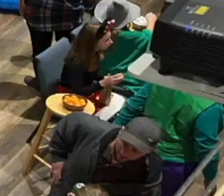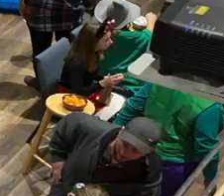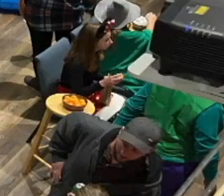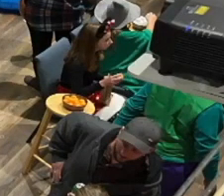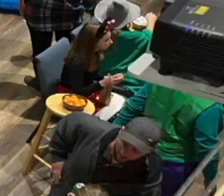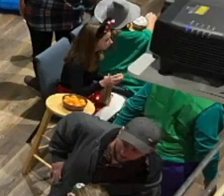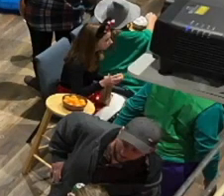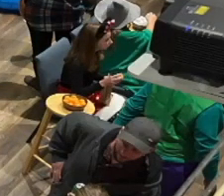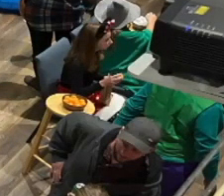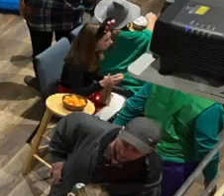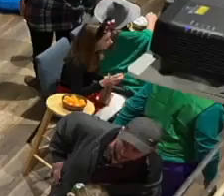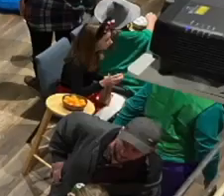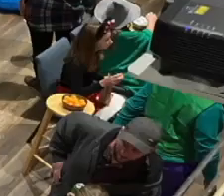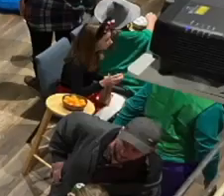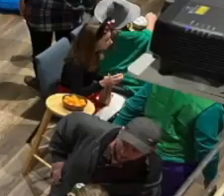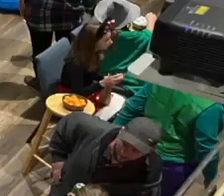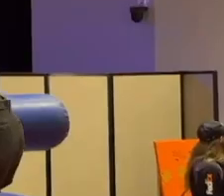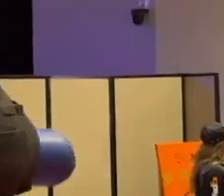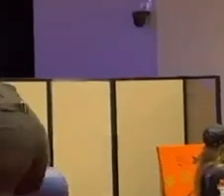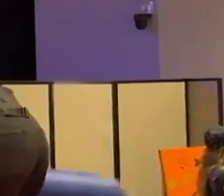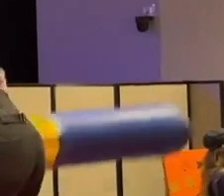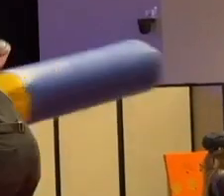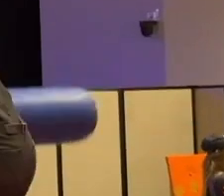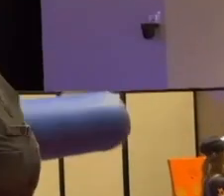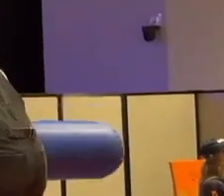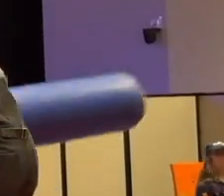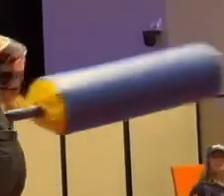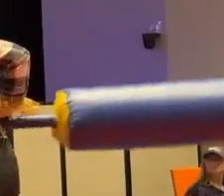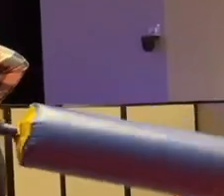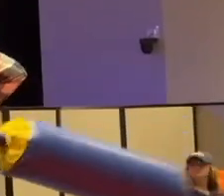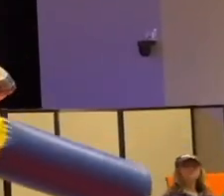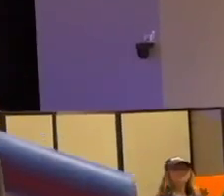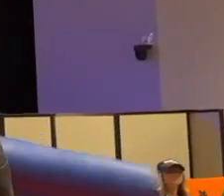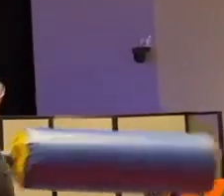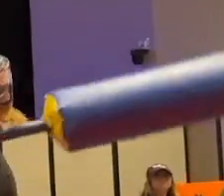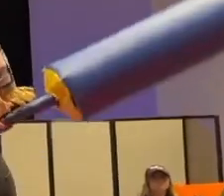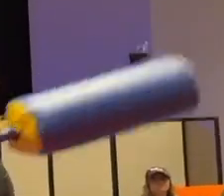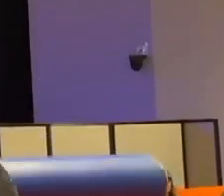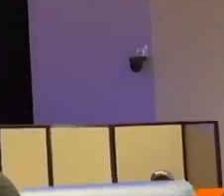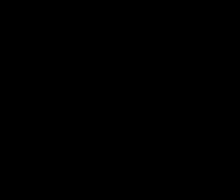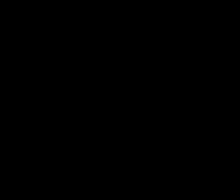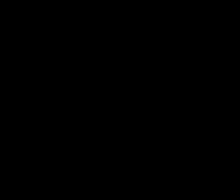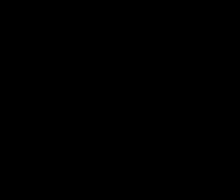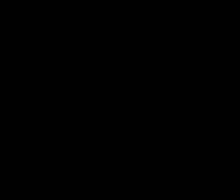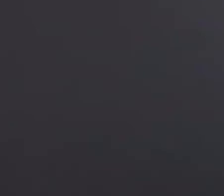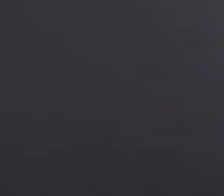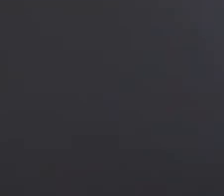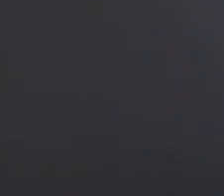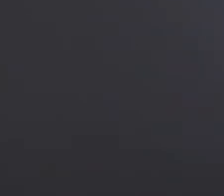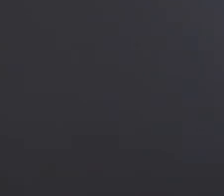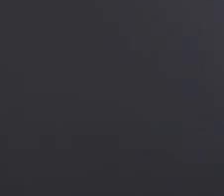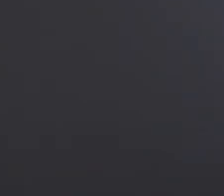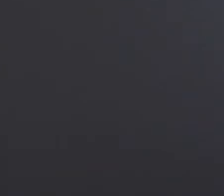there are plenty of refreshments to go around as well. And of course, we throw in a little friendly competition.